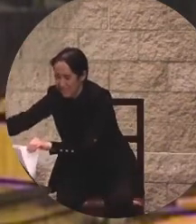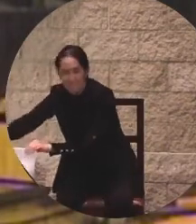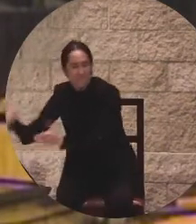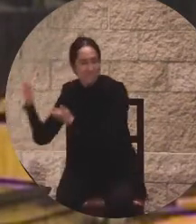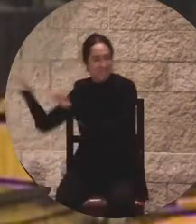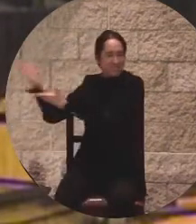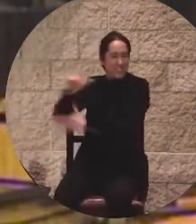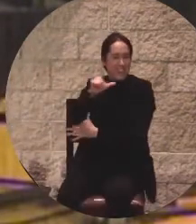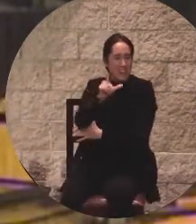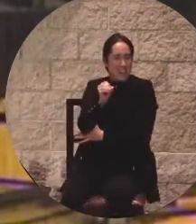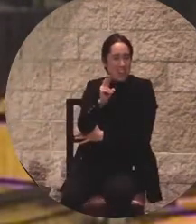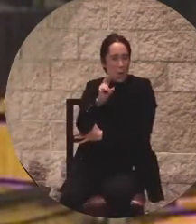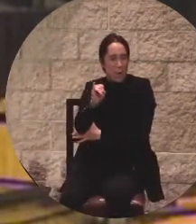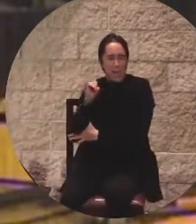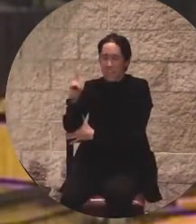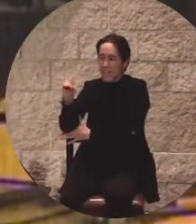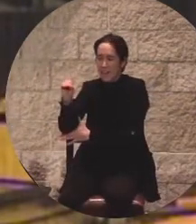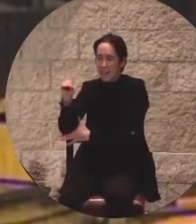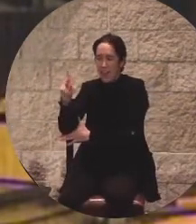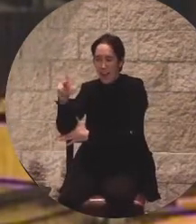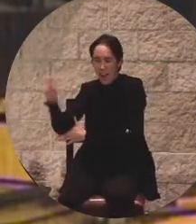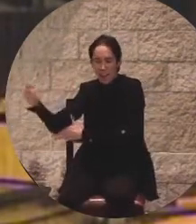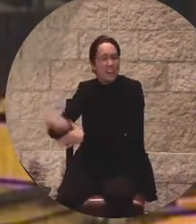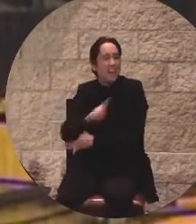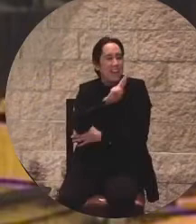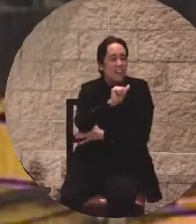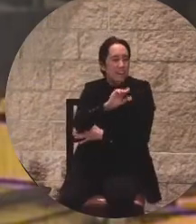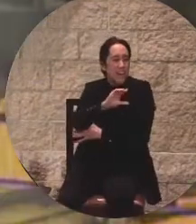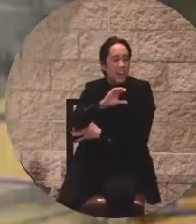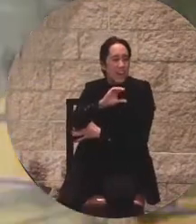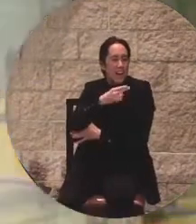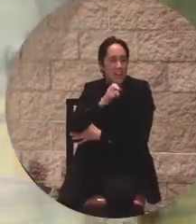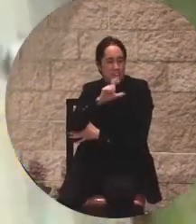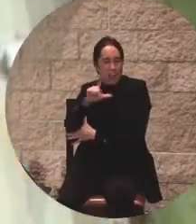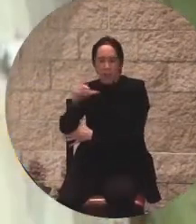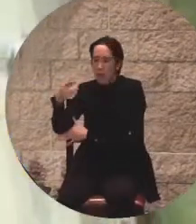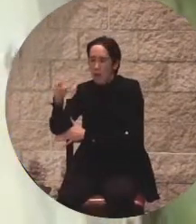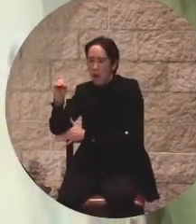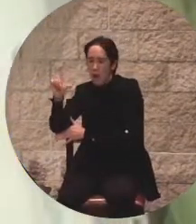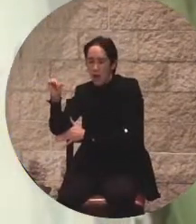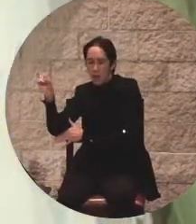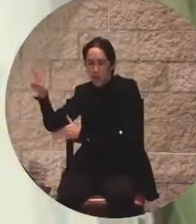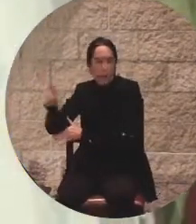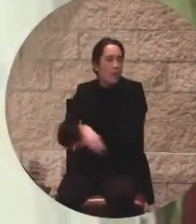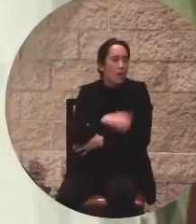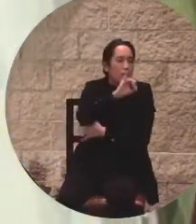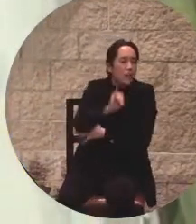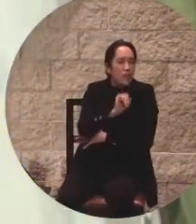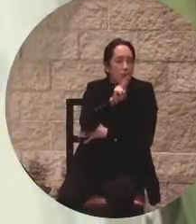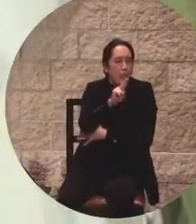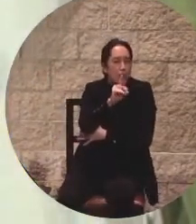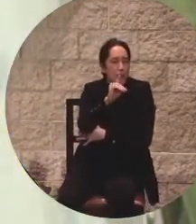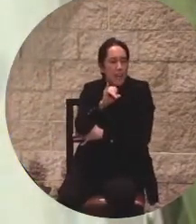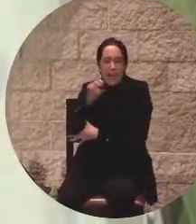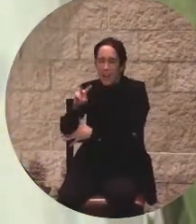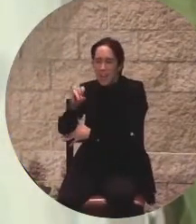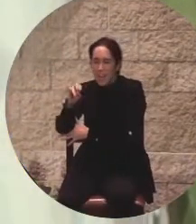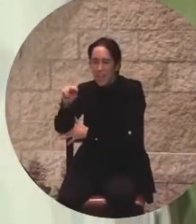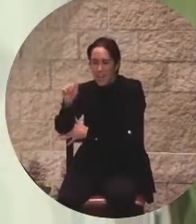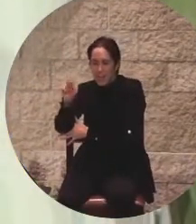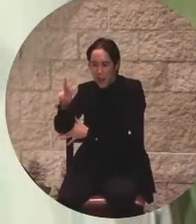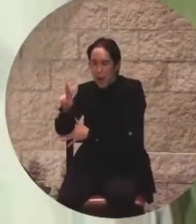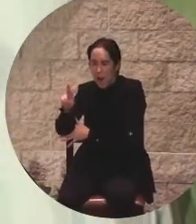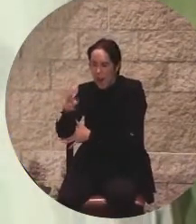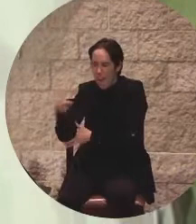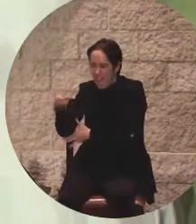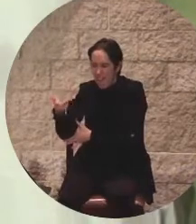Dokken, Rachel Holder, Judi Vinar, three. Isn't that fabulous? We hope you